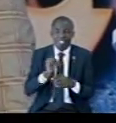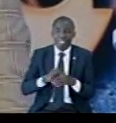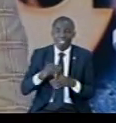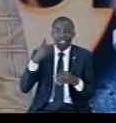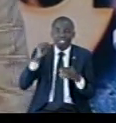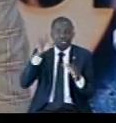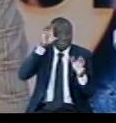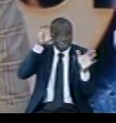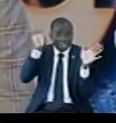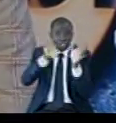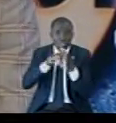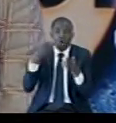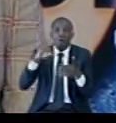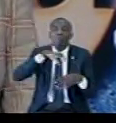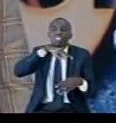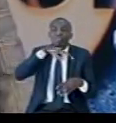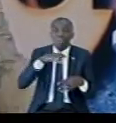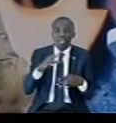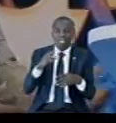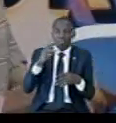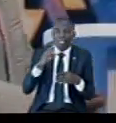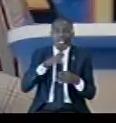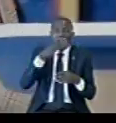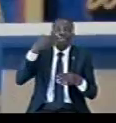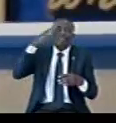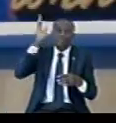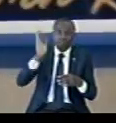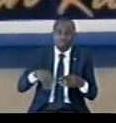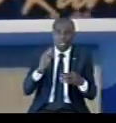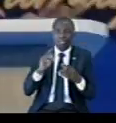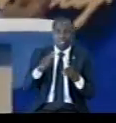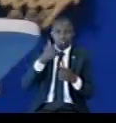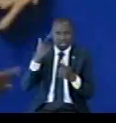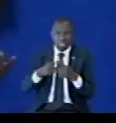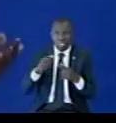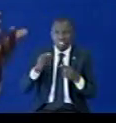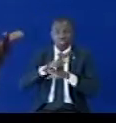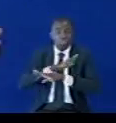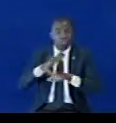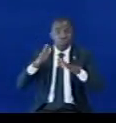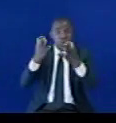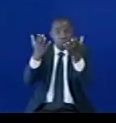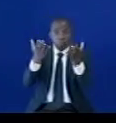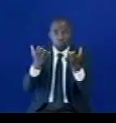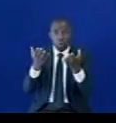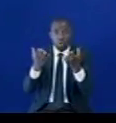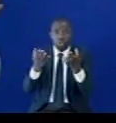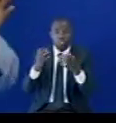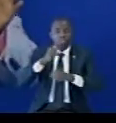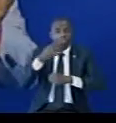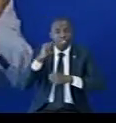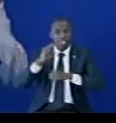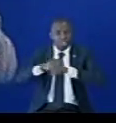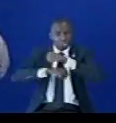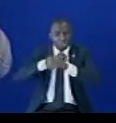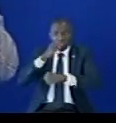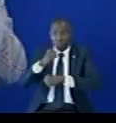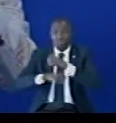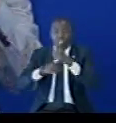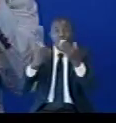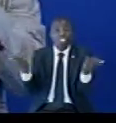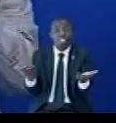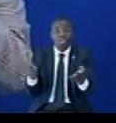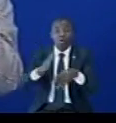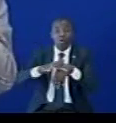picture of defilement and evil. And now you don't want the suffering here